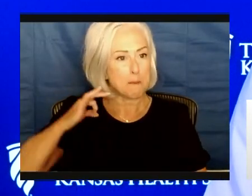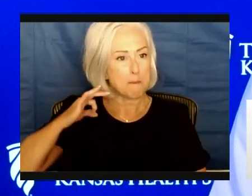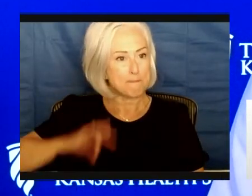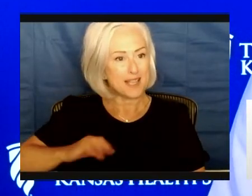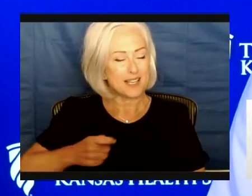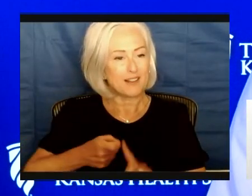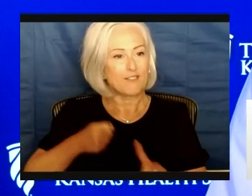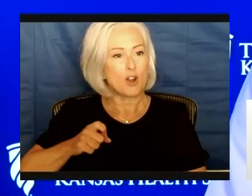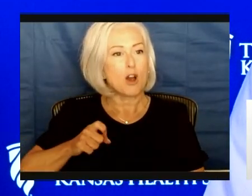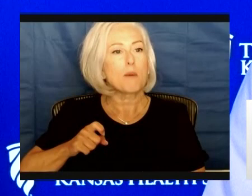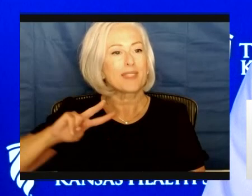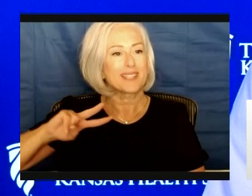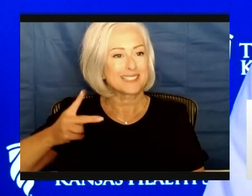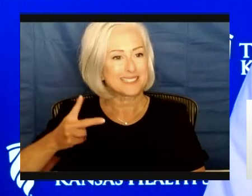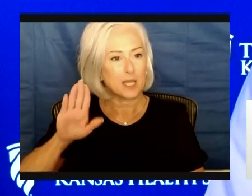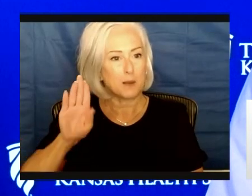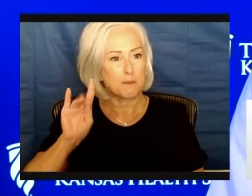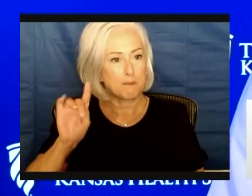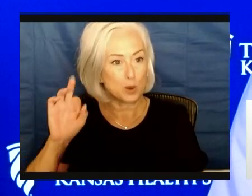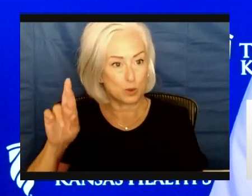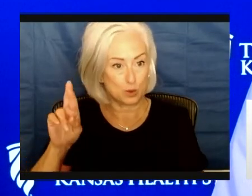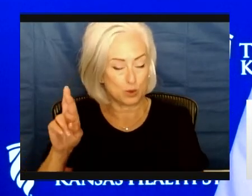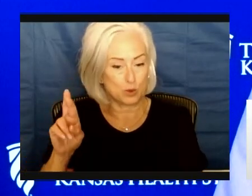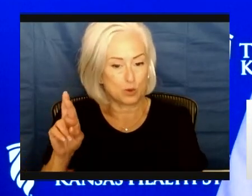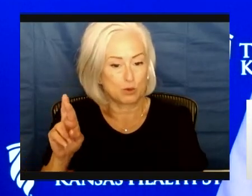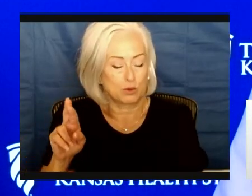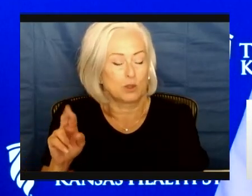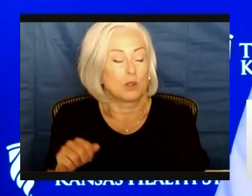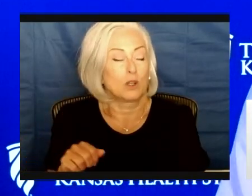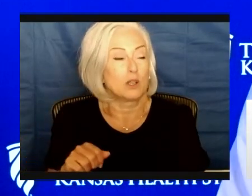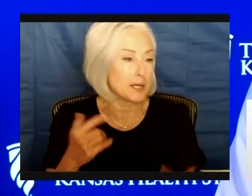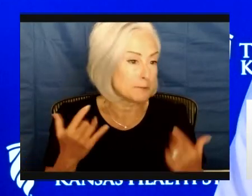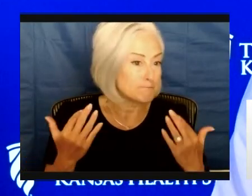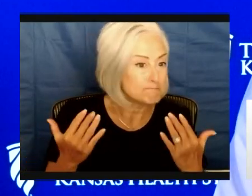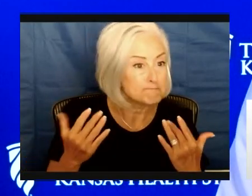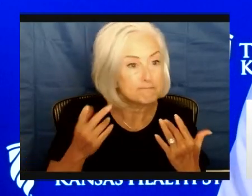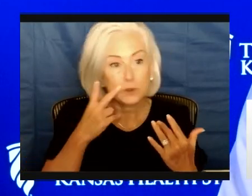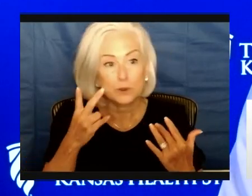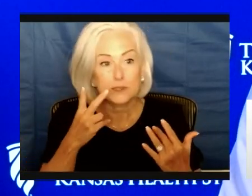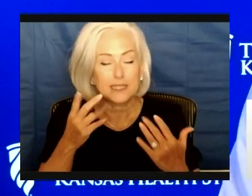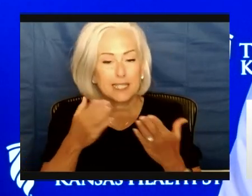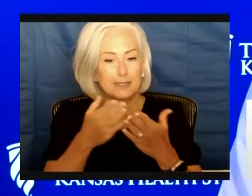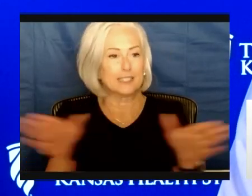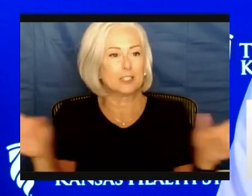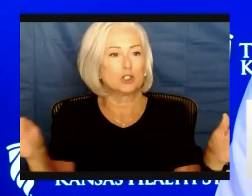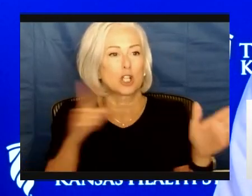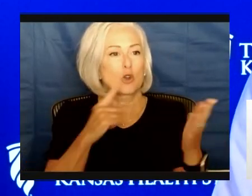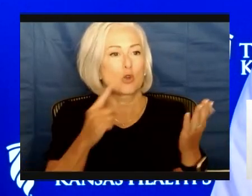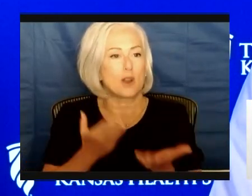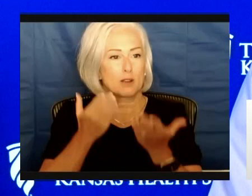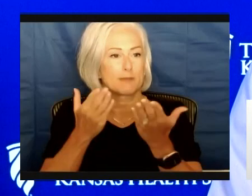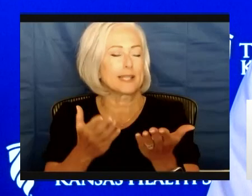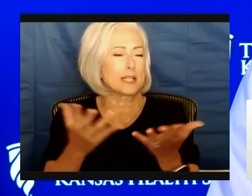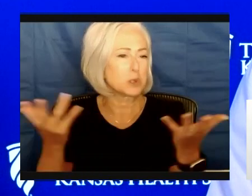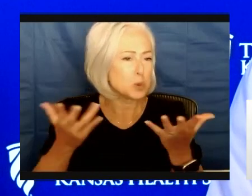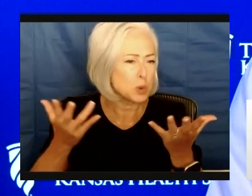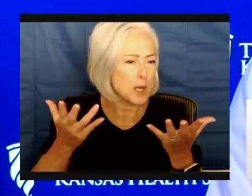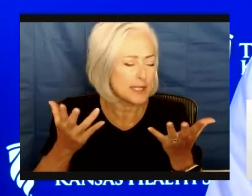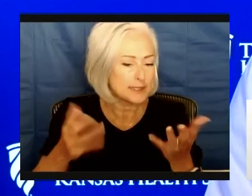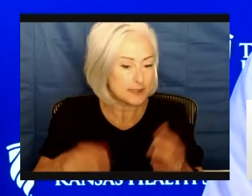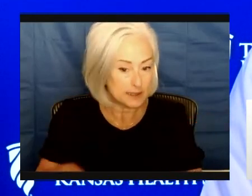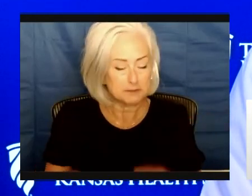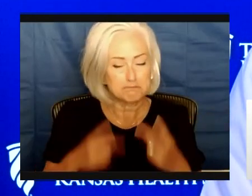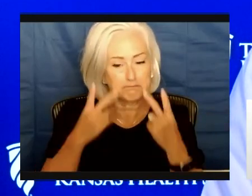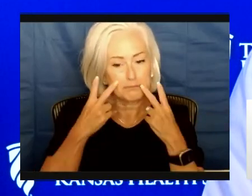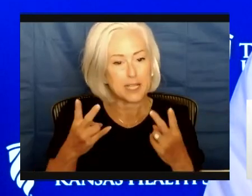I think we're just really kind of waiting to see what happens with the overall recommendations. But I saw that as well, and wait to see what the headlines